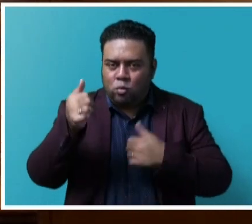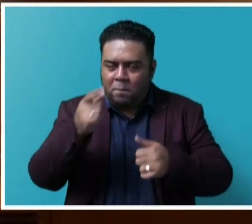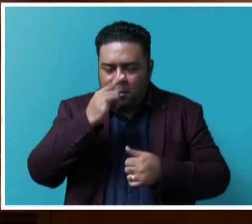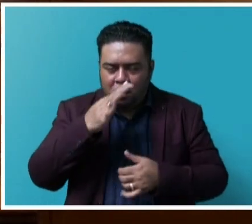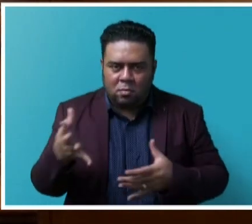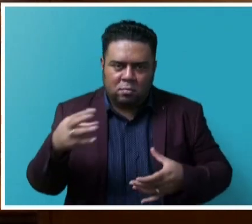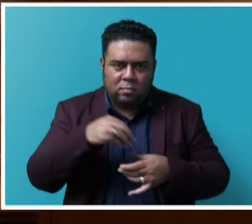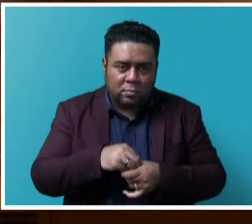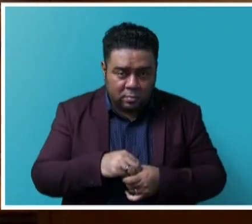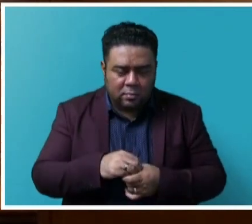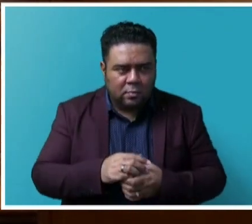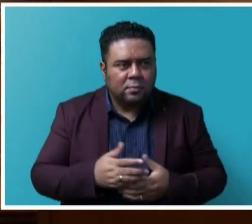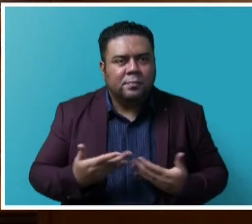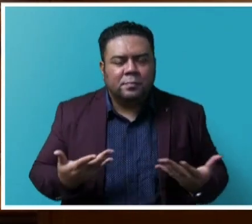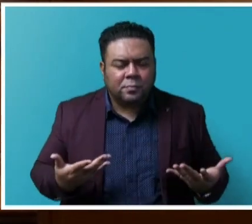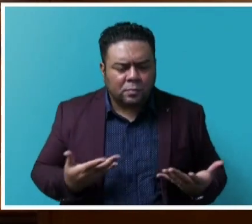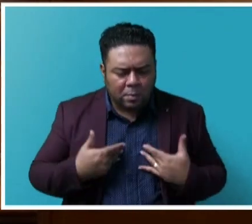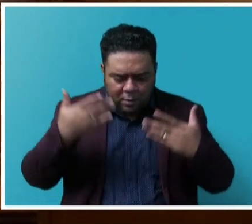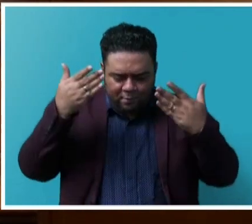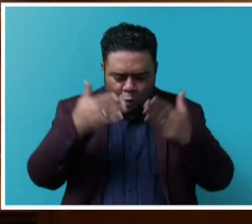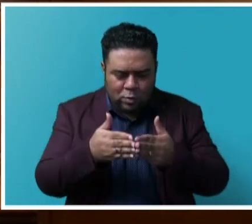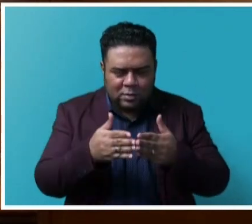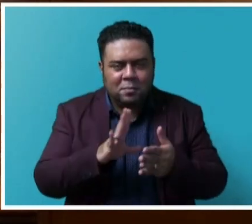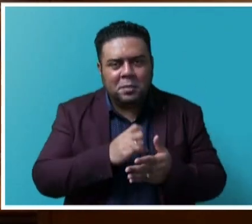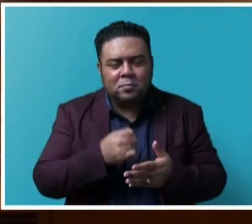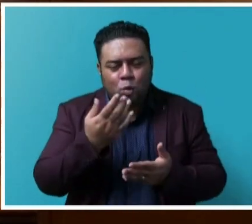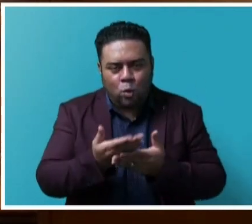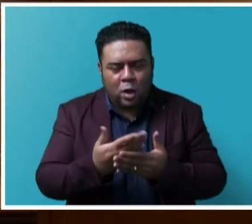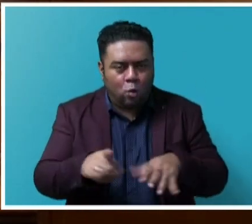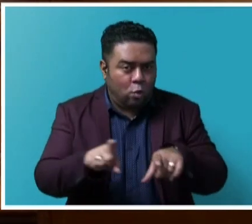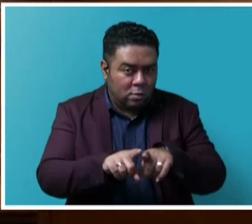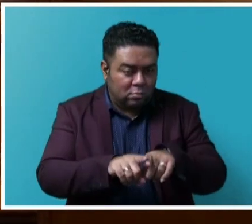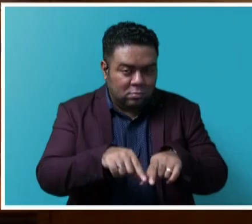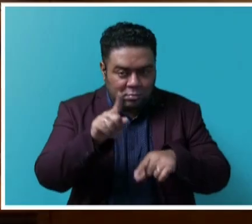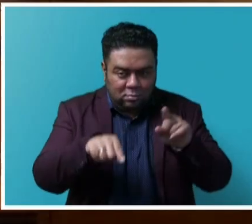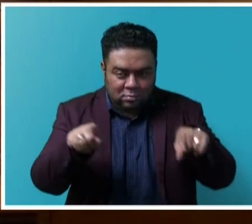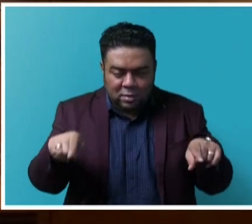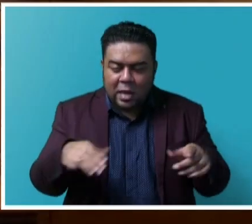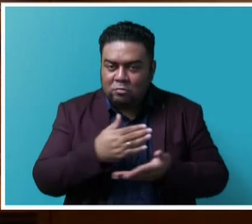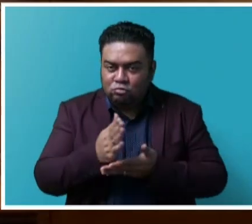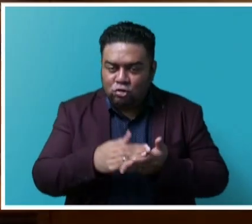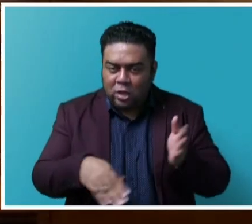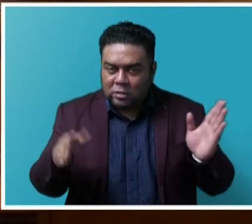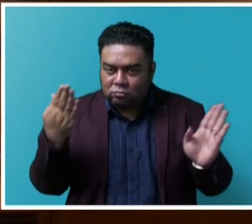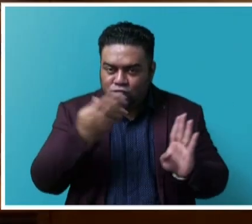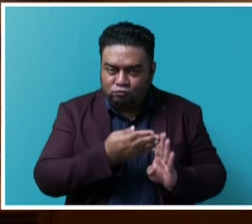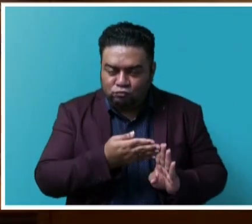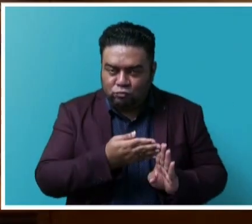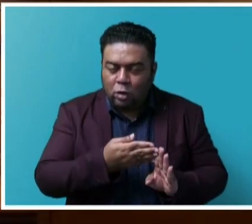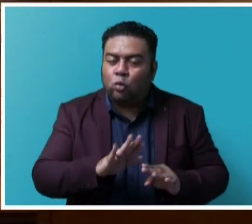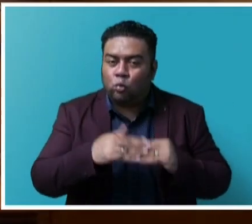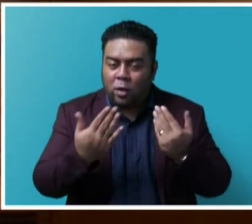people. Our focus must be on our commonality and shared destiny.